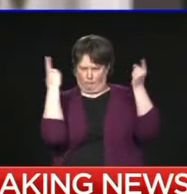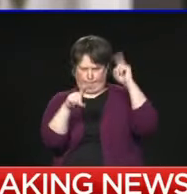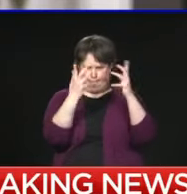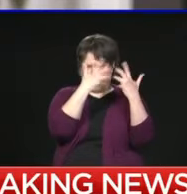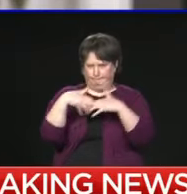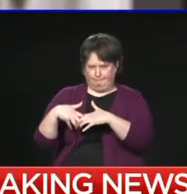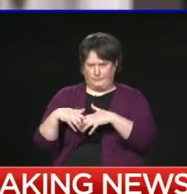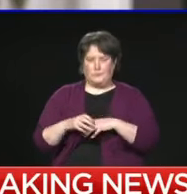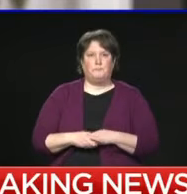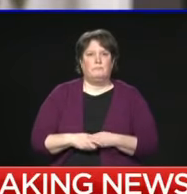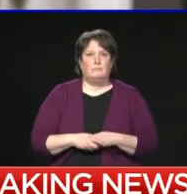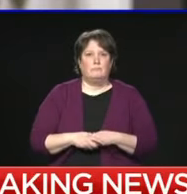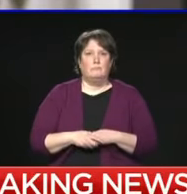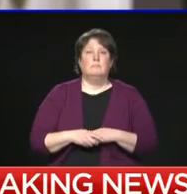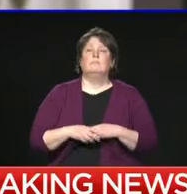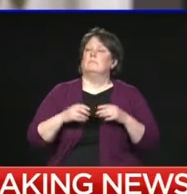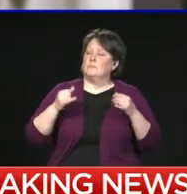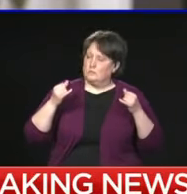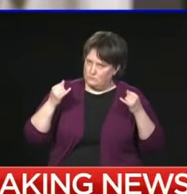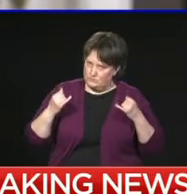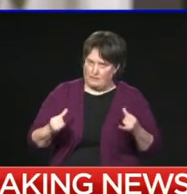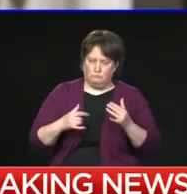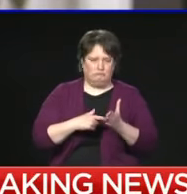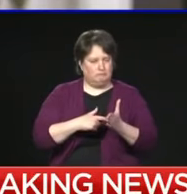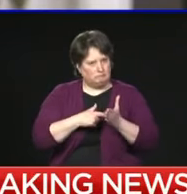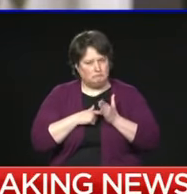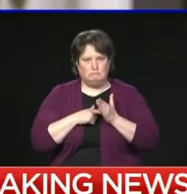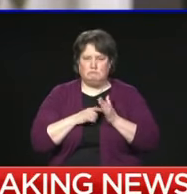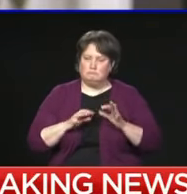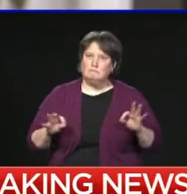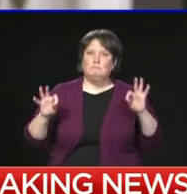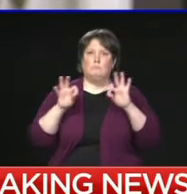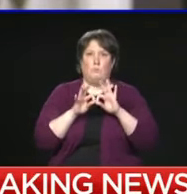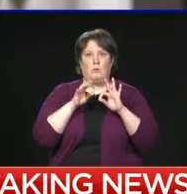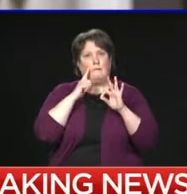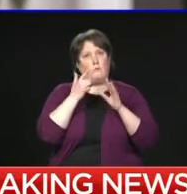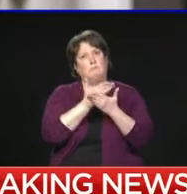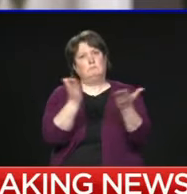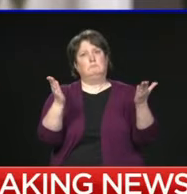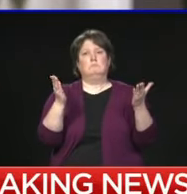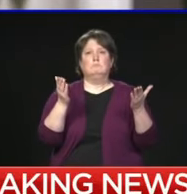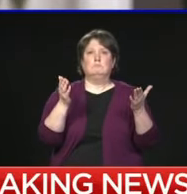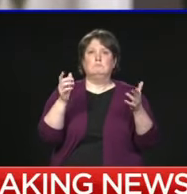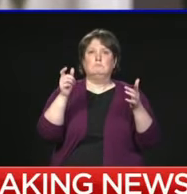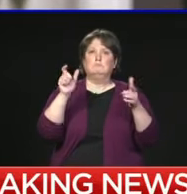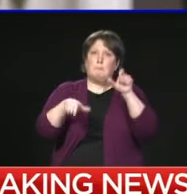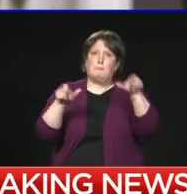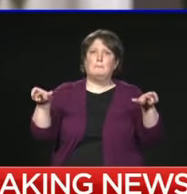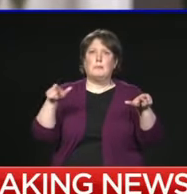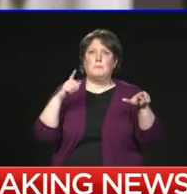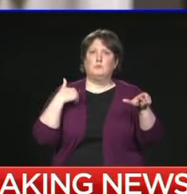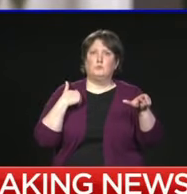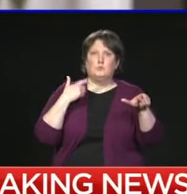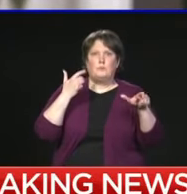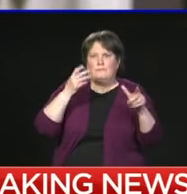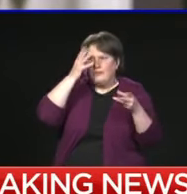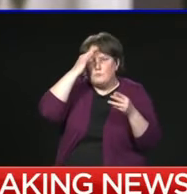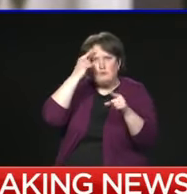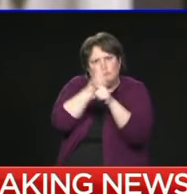que jamais, more than ever, it is absolutely essential for Canadians to have access to the last information, most